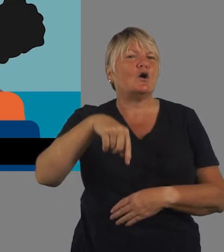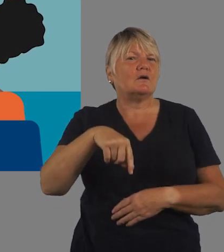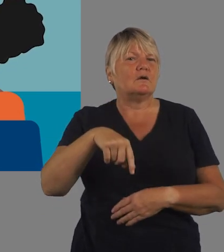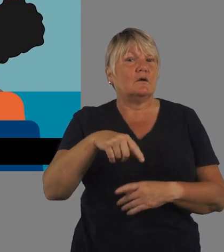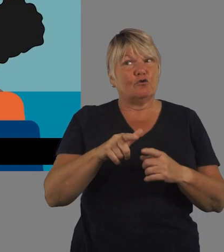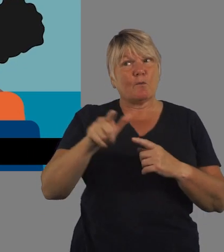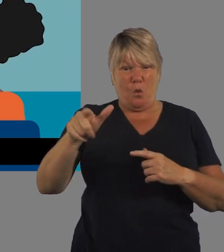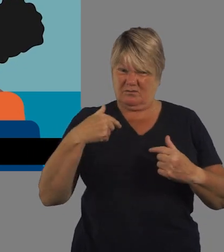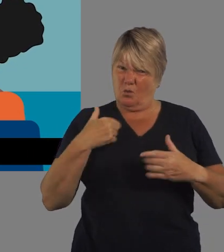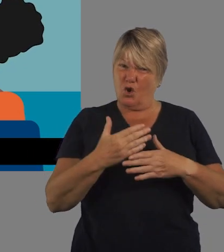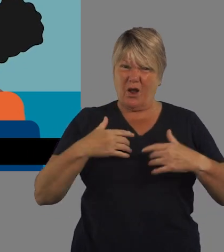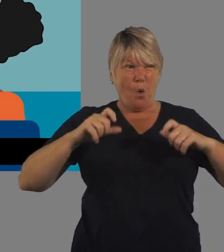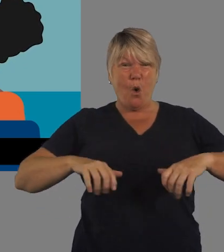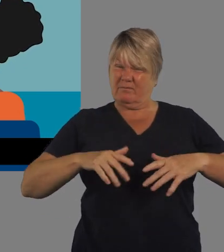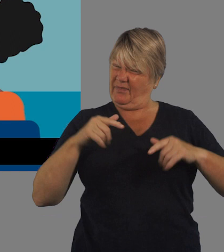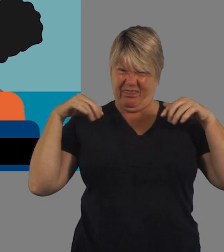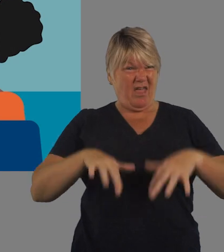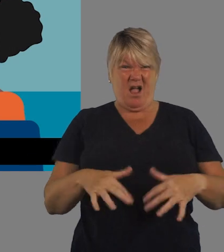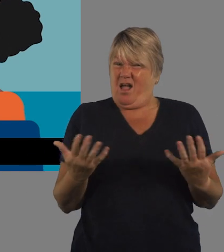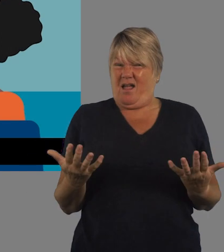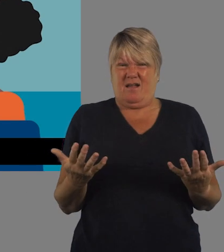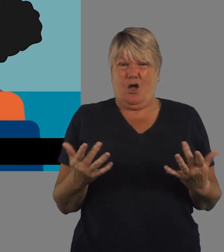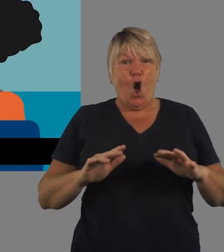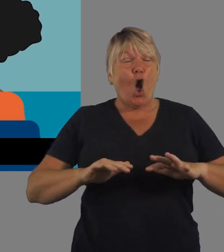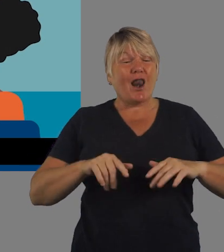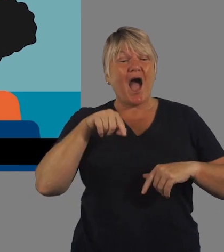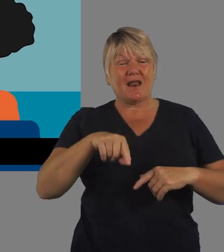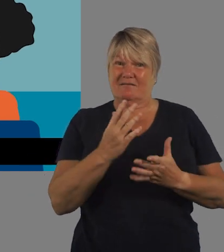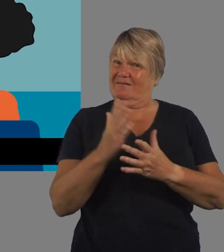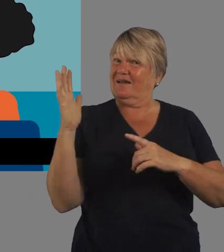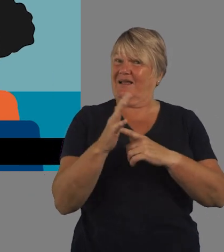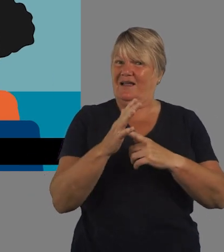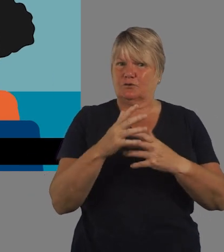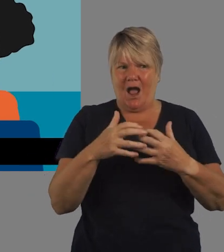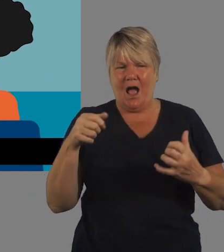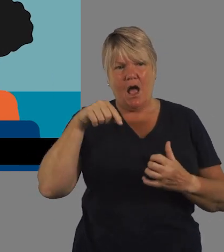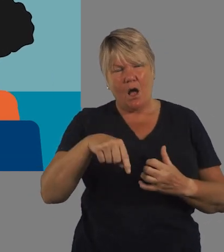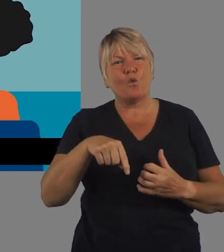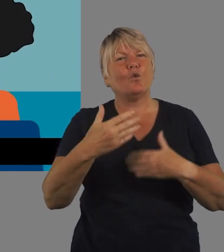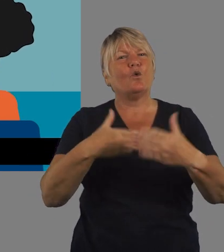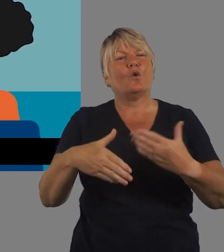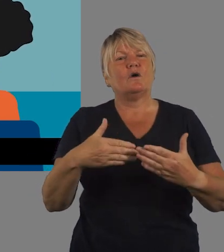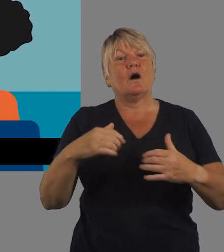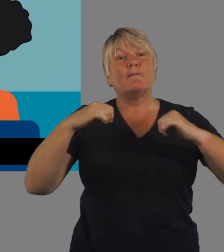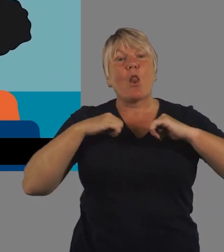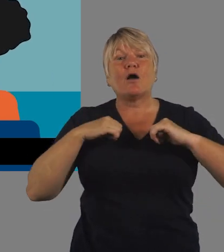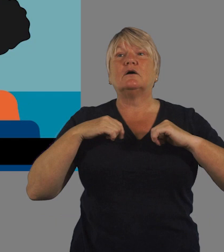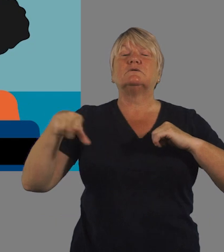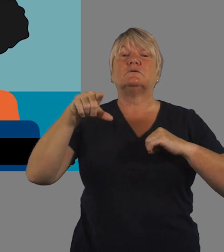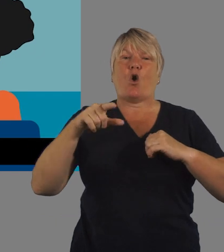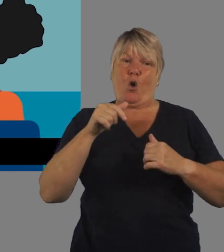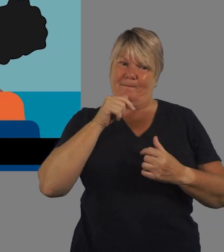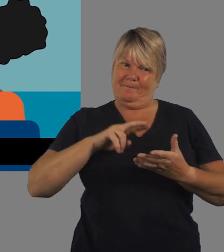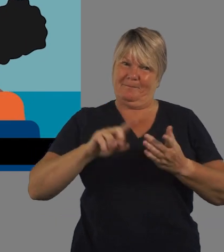too. Remote working is here to stay. Online meetings are a key component of this. If employers and